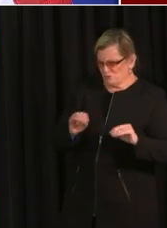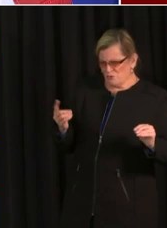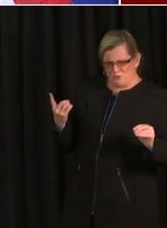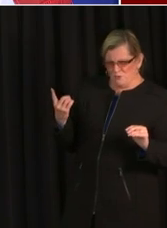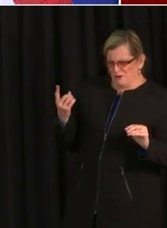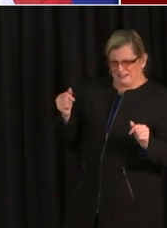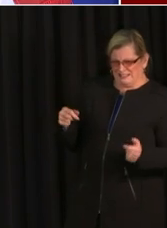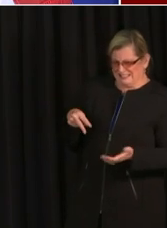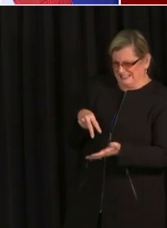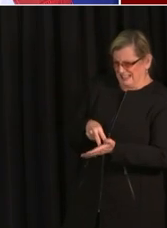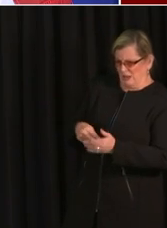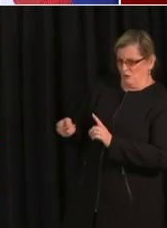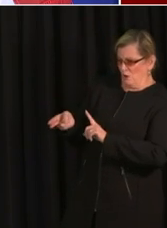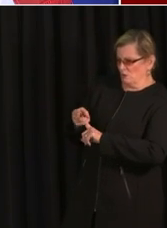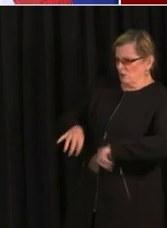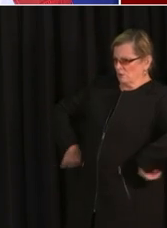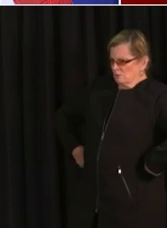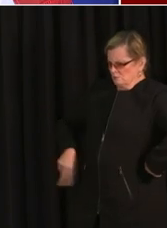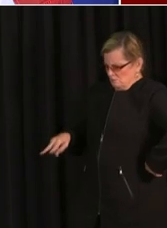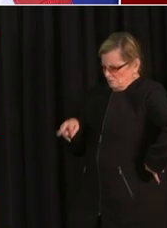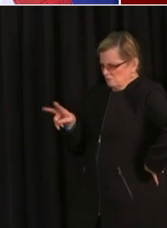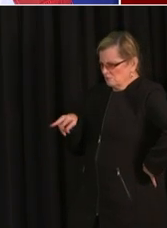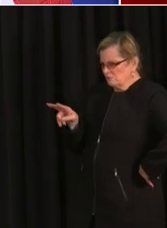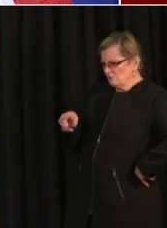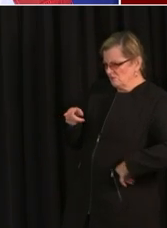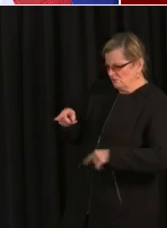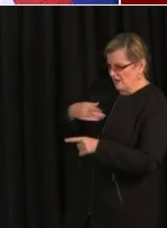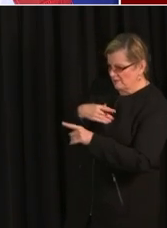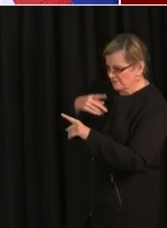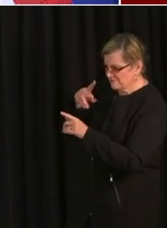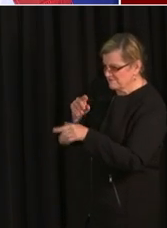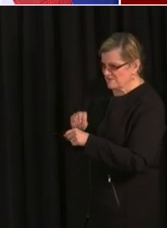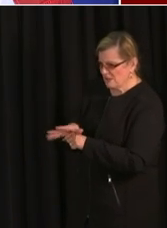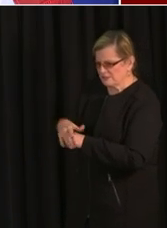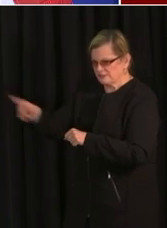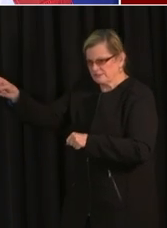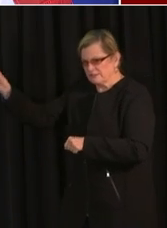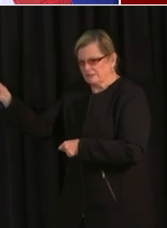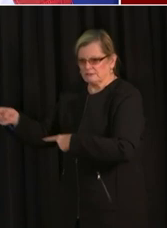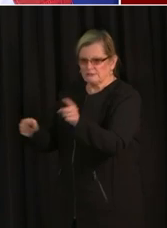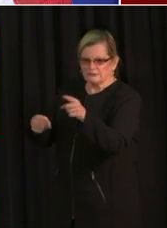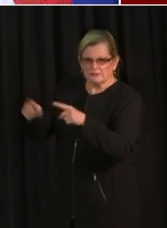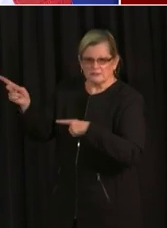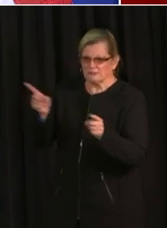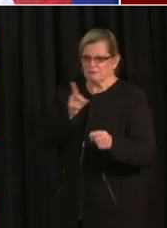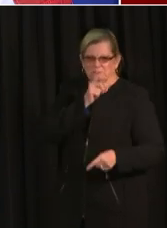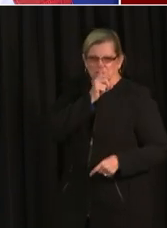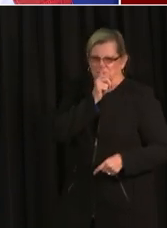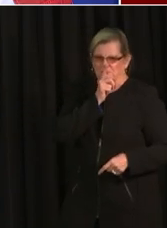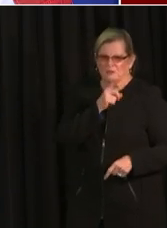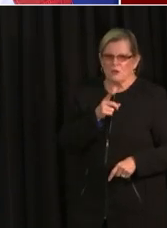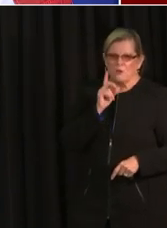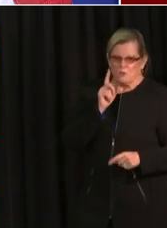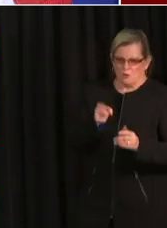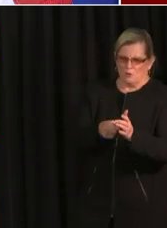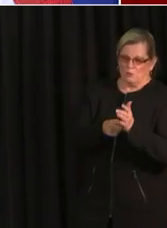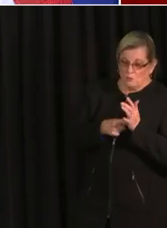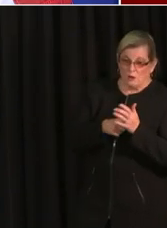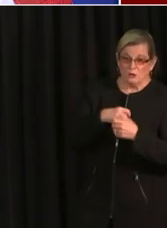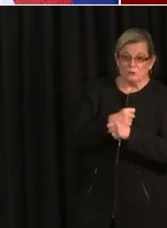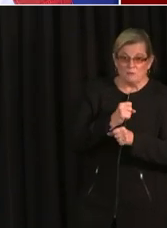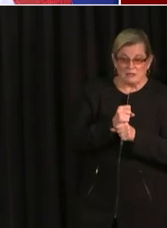at the hotel door telling people if they can come or go, but certainly they will be required to make all of